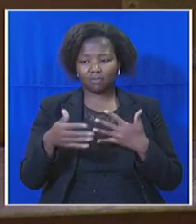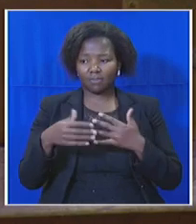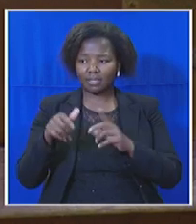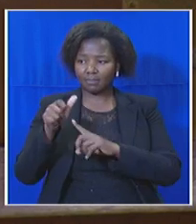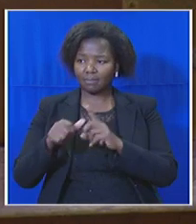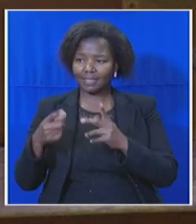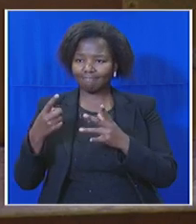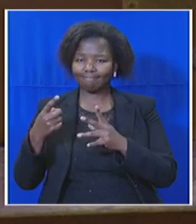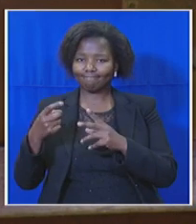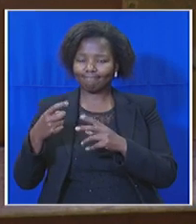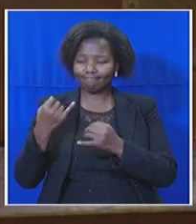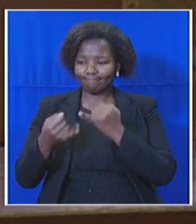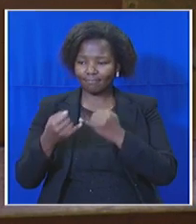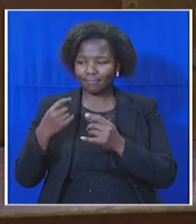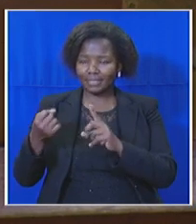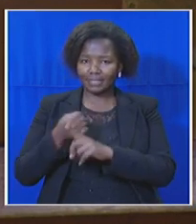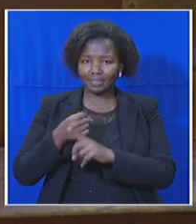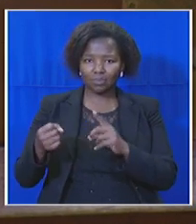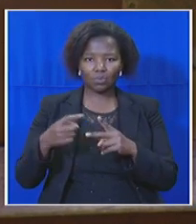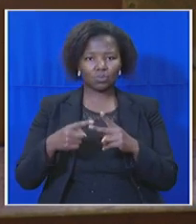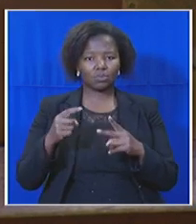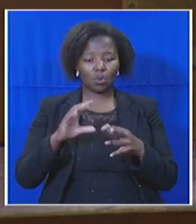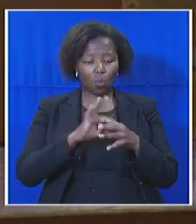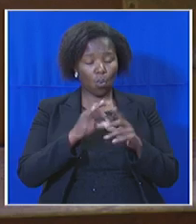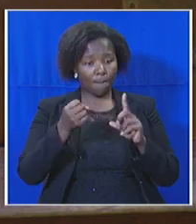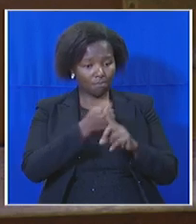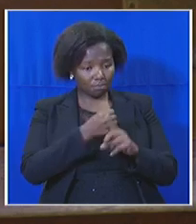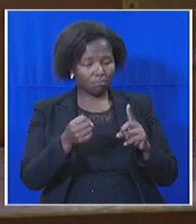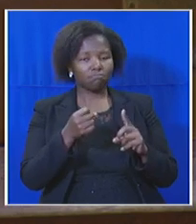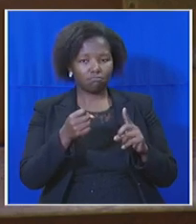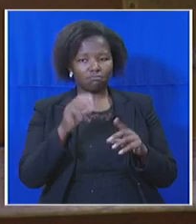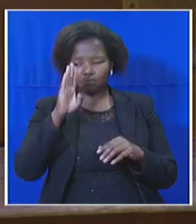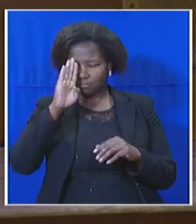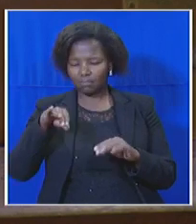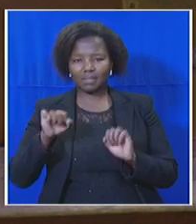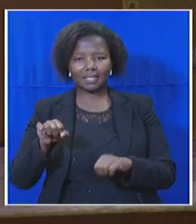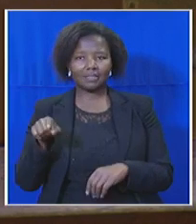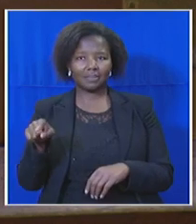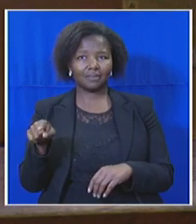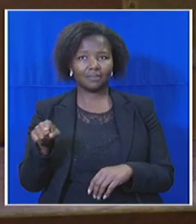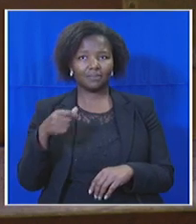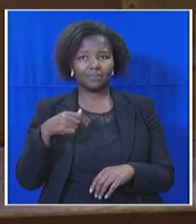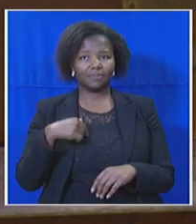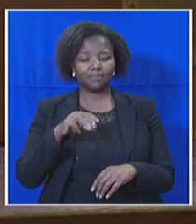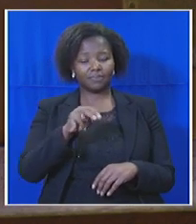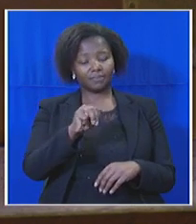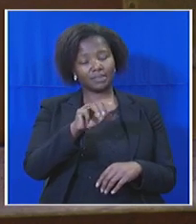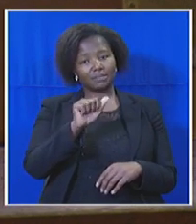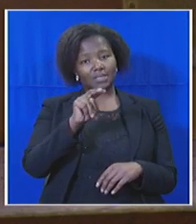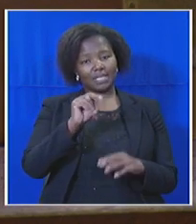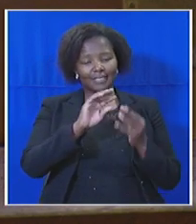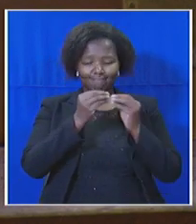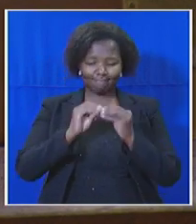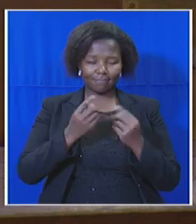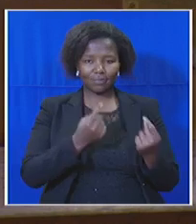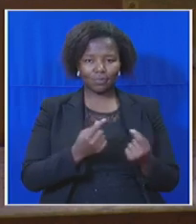sex abuse and gender-based violence. The MTN Foundation renovated the house, while many other stakeholders